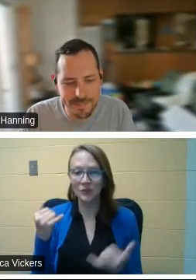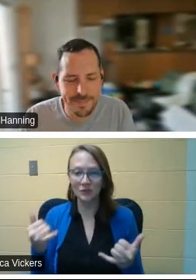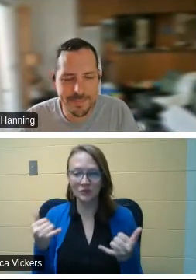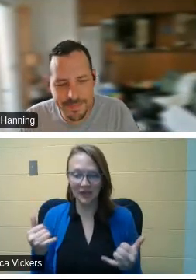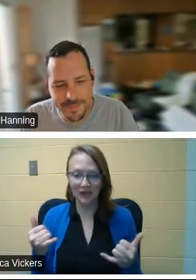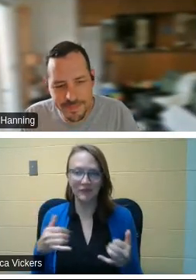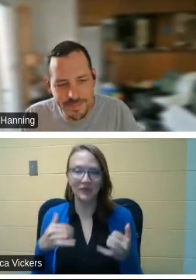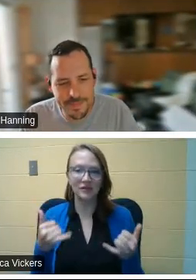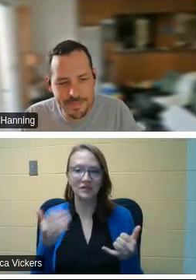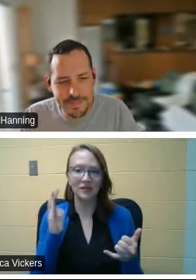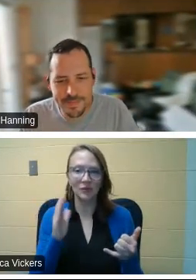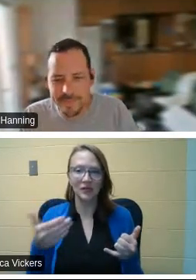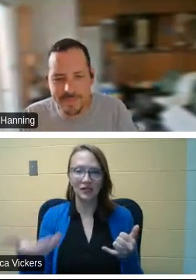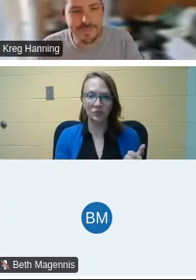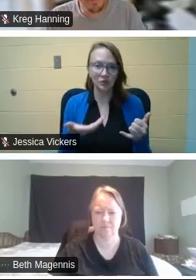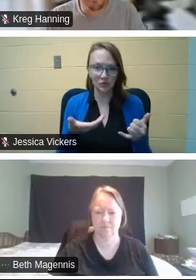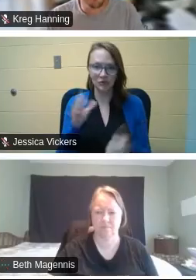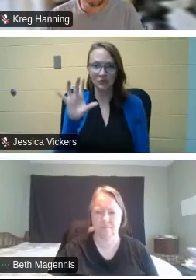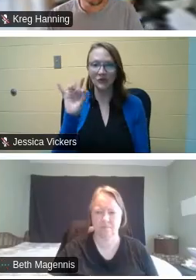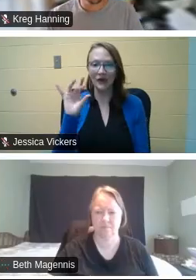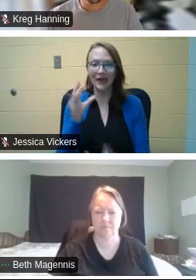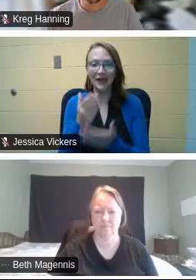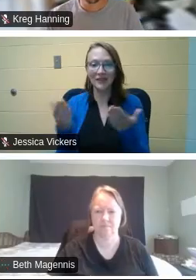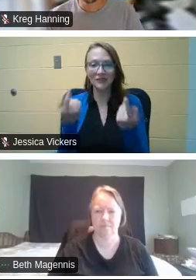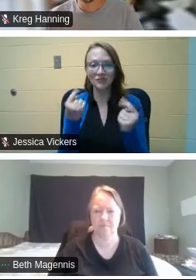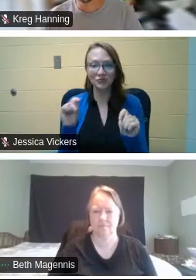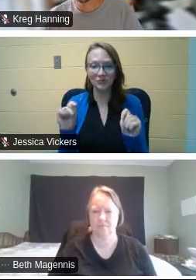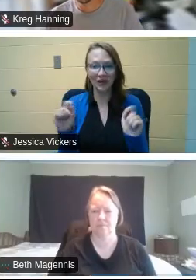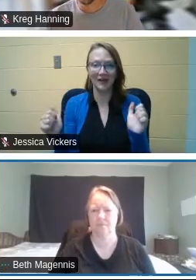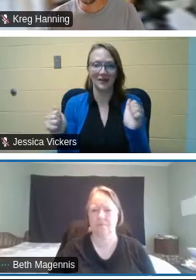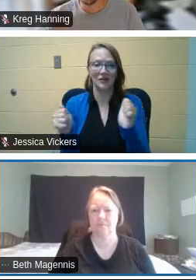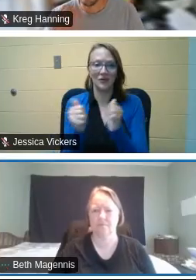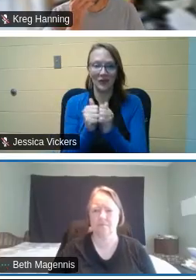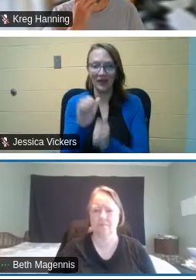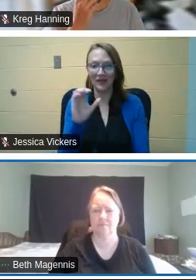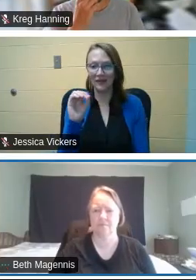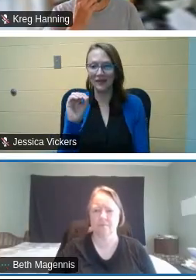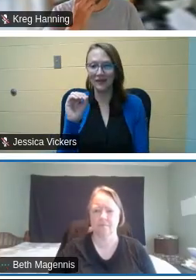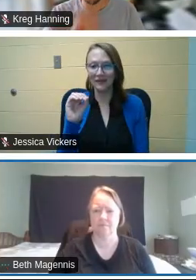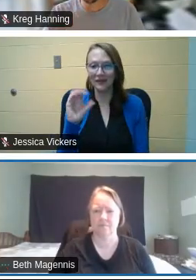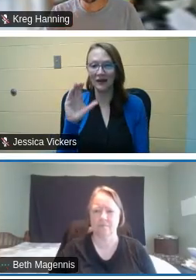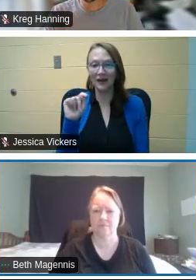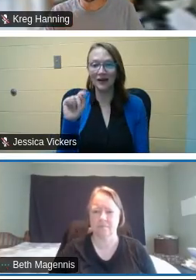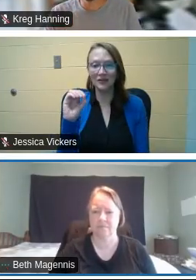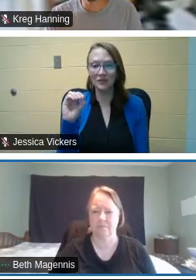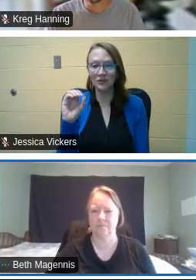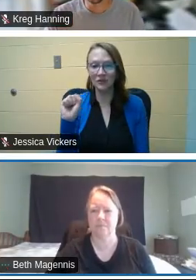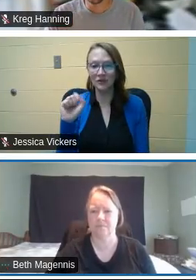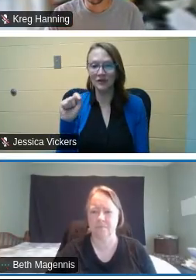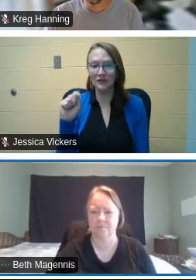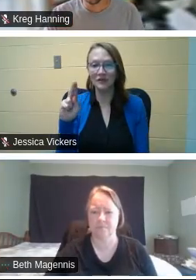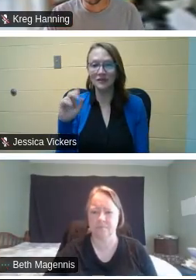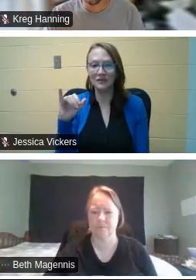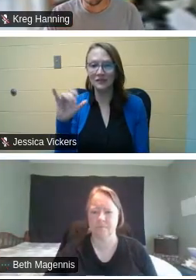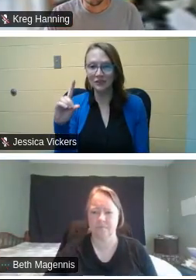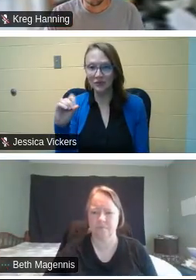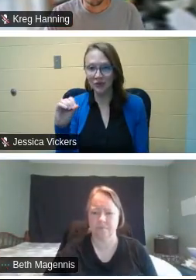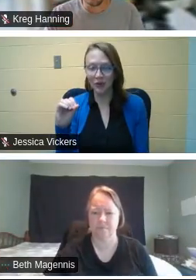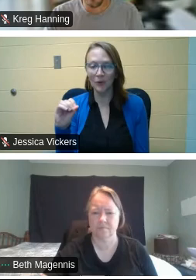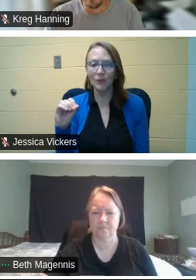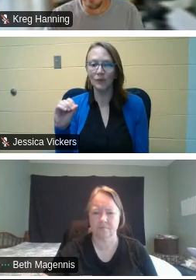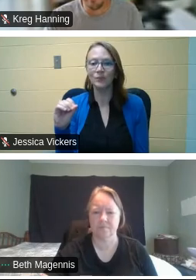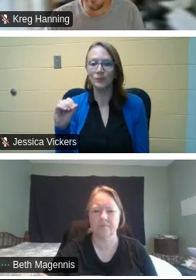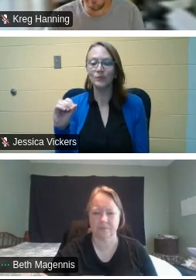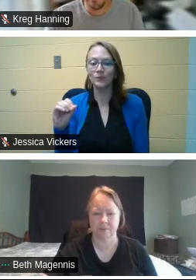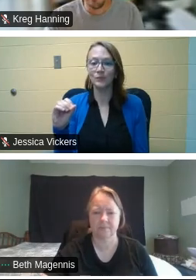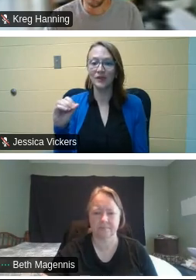you 8 things to try with OctoStudio. And Theo, Craig, Eric, Natalie, and myself will